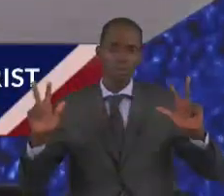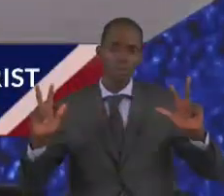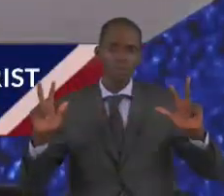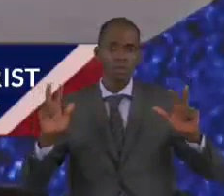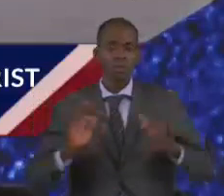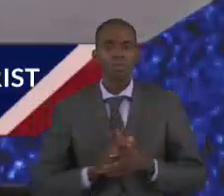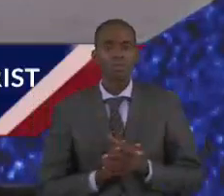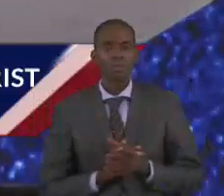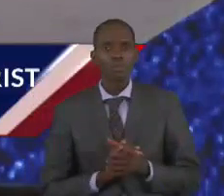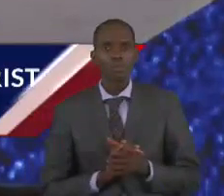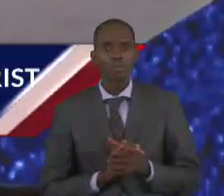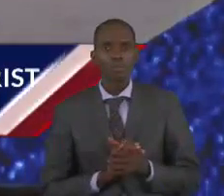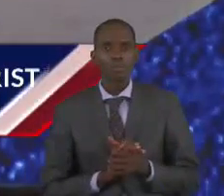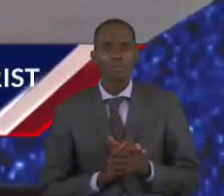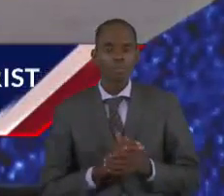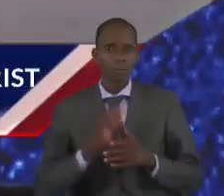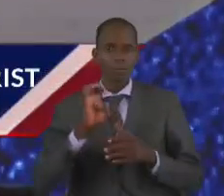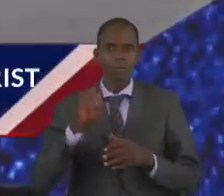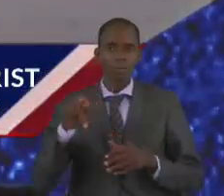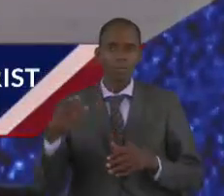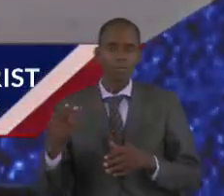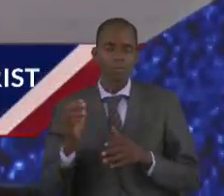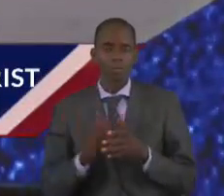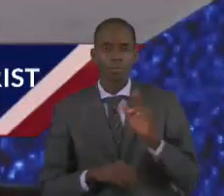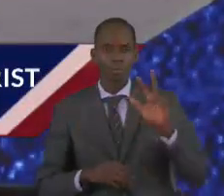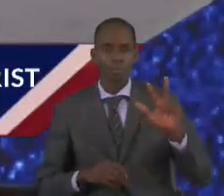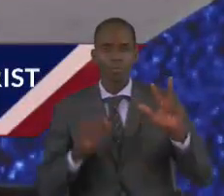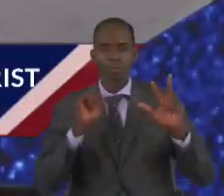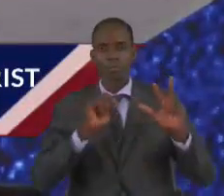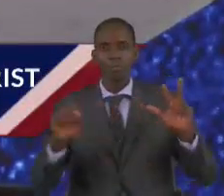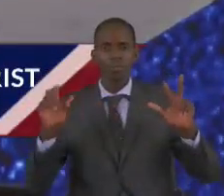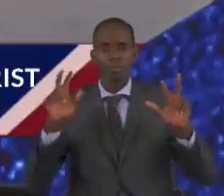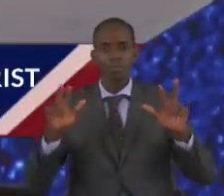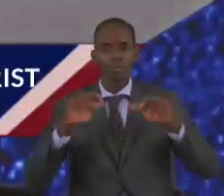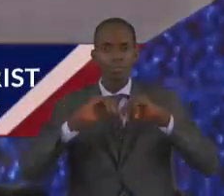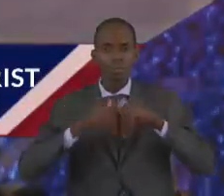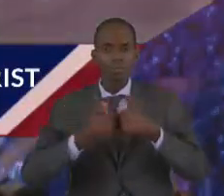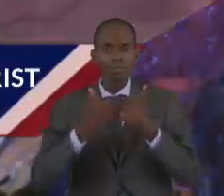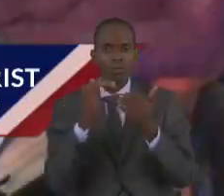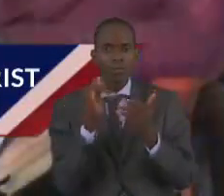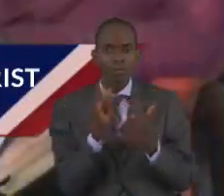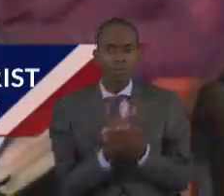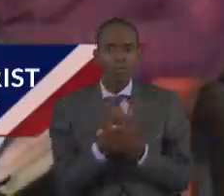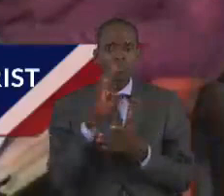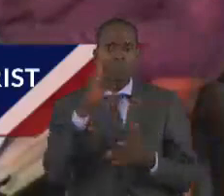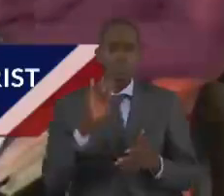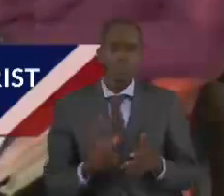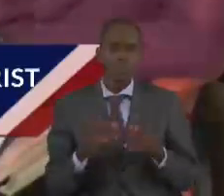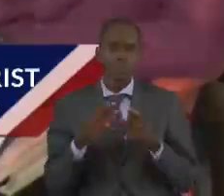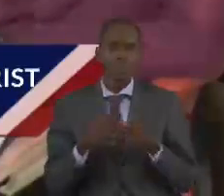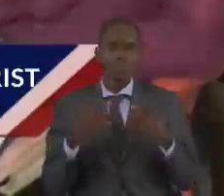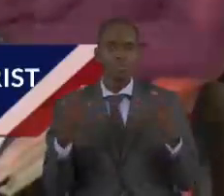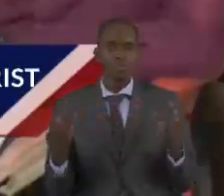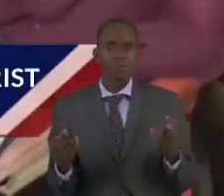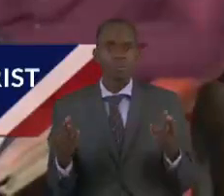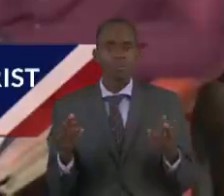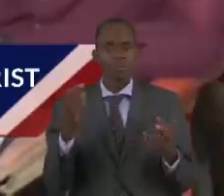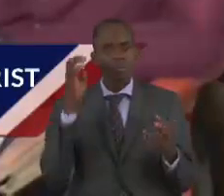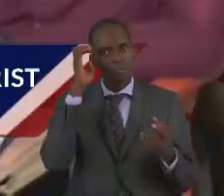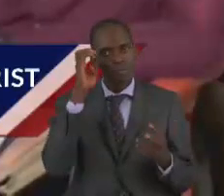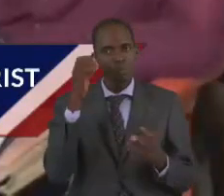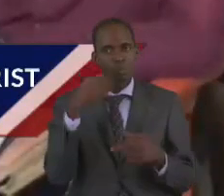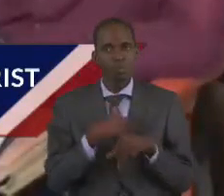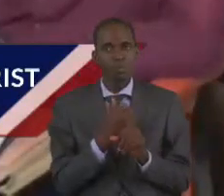chapter 3, reading from verse 3. How that by revelation he